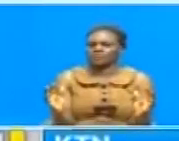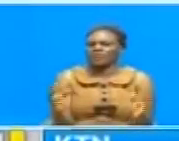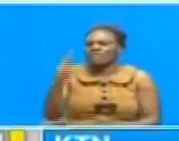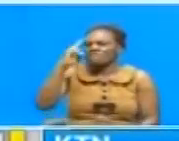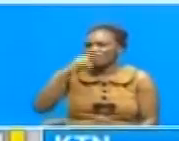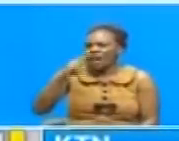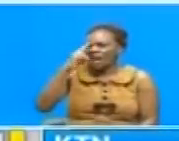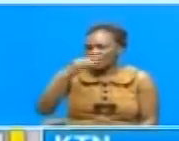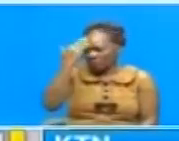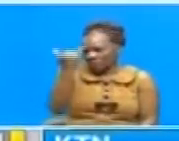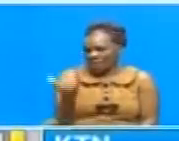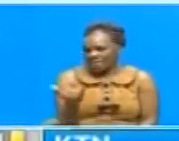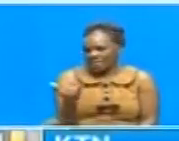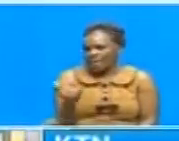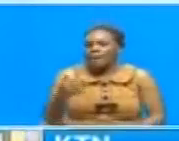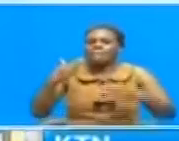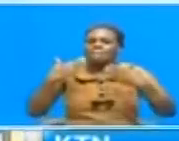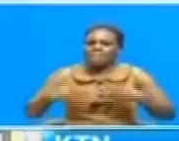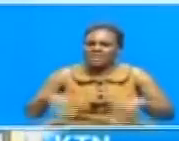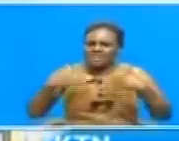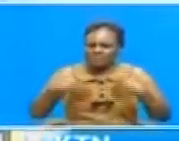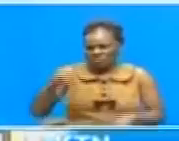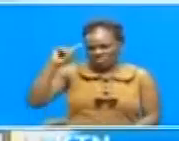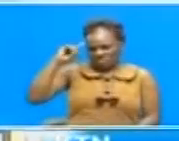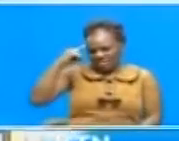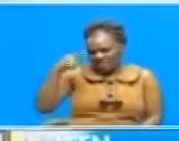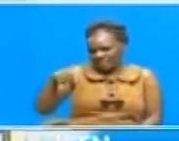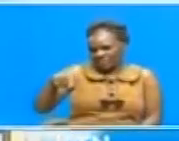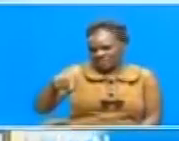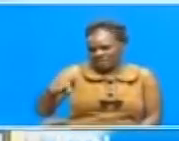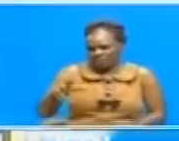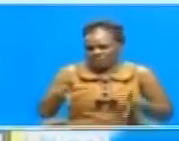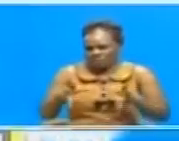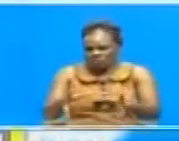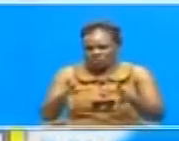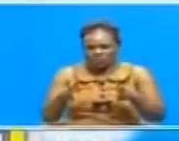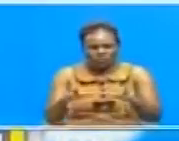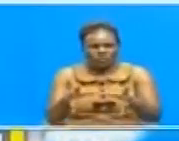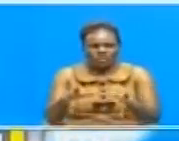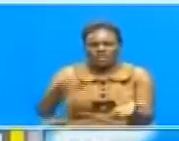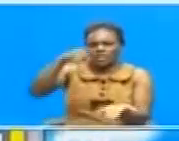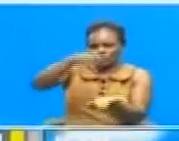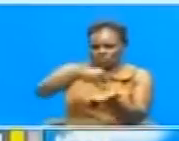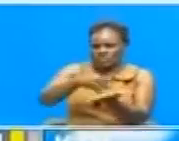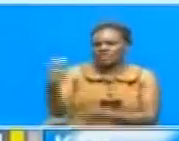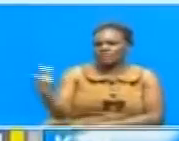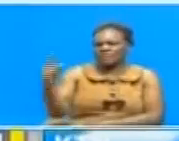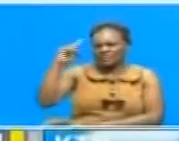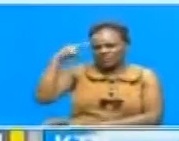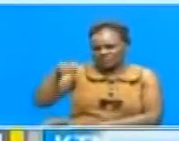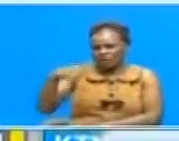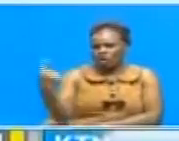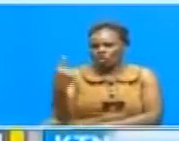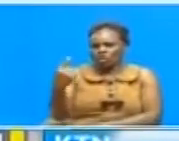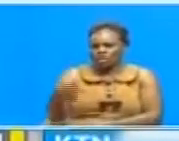A fallacy where people tend to think they have been driven, even including by the media, to think that the